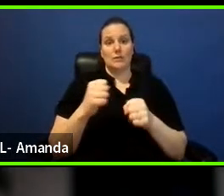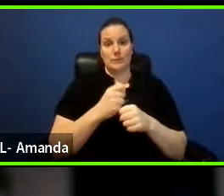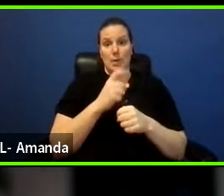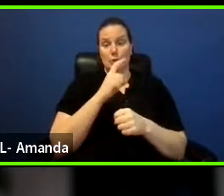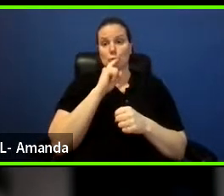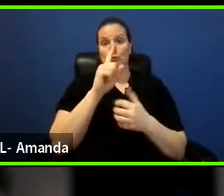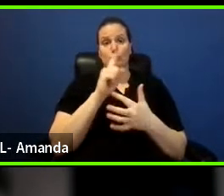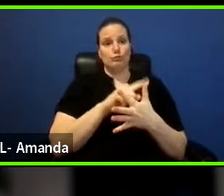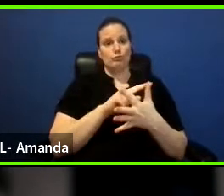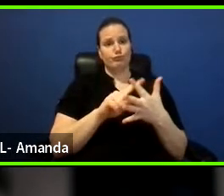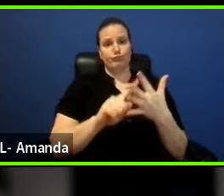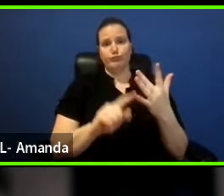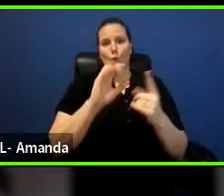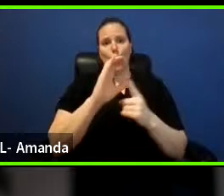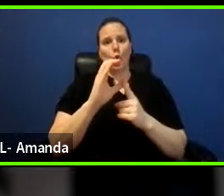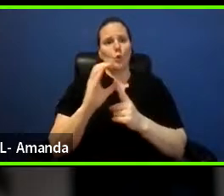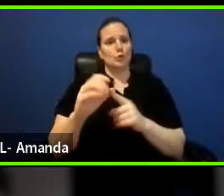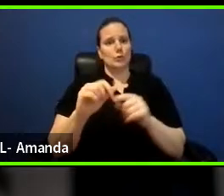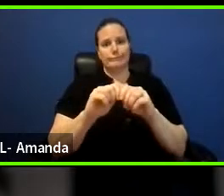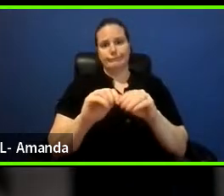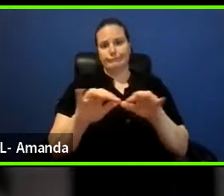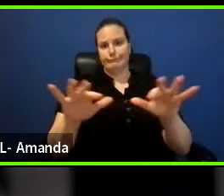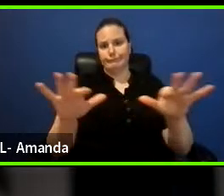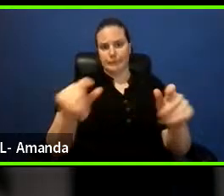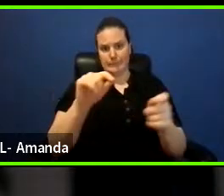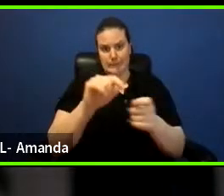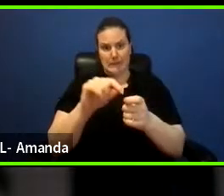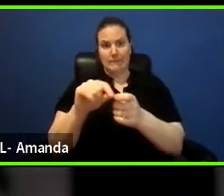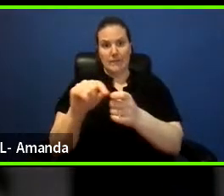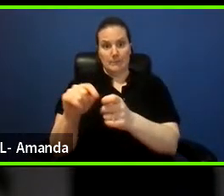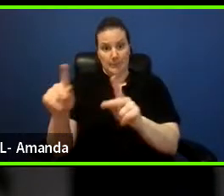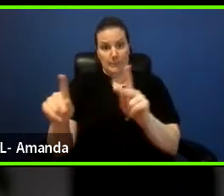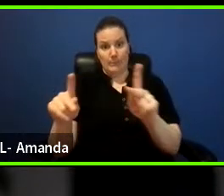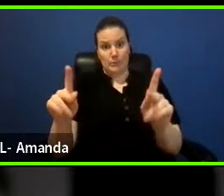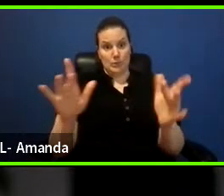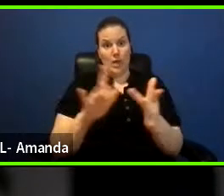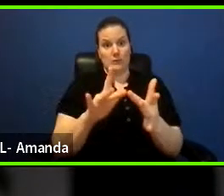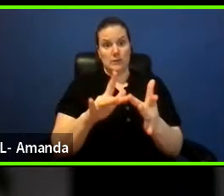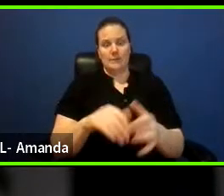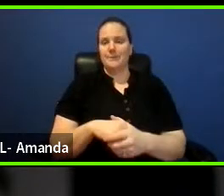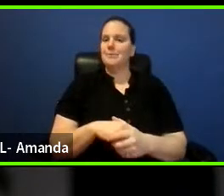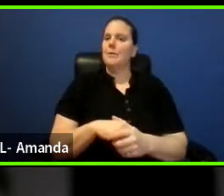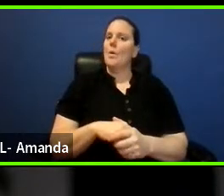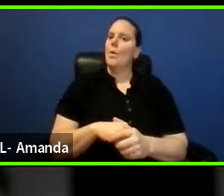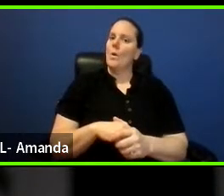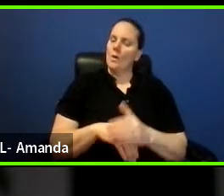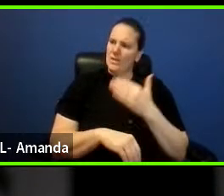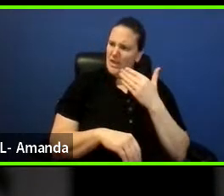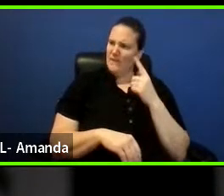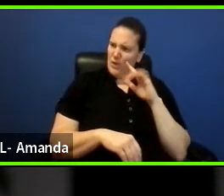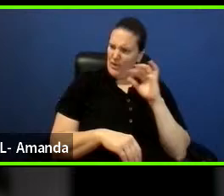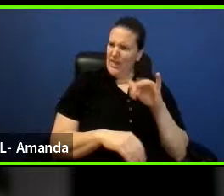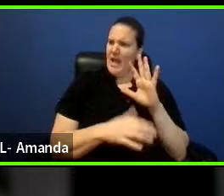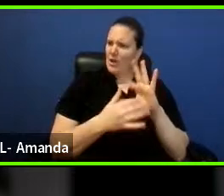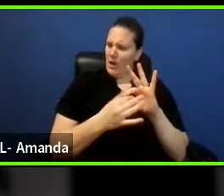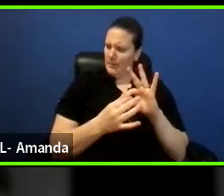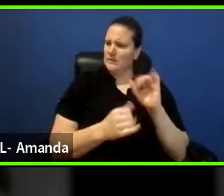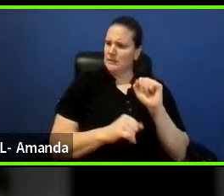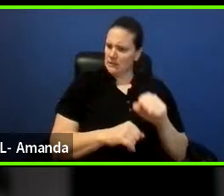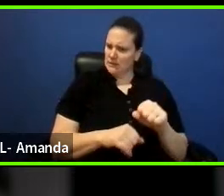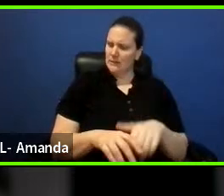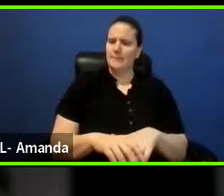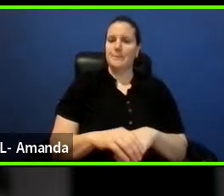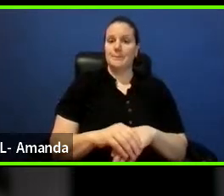you have culturally specific outlets in mind. Thanks. Well, thank you. Thank you so much for that comment.